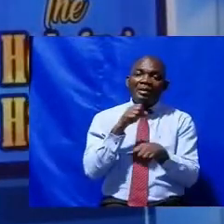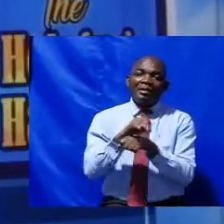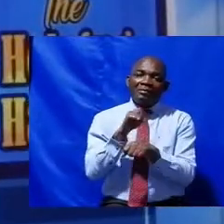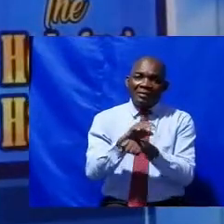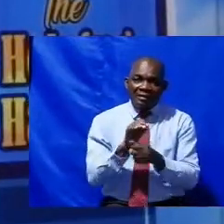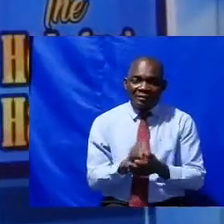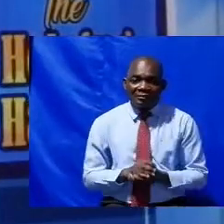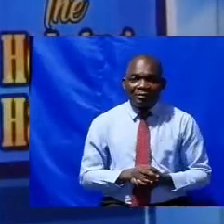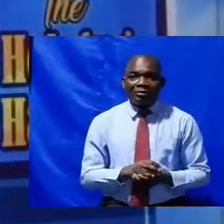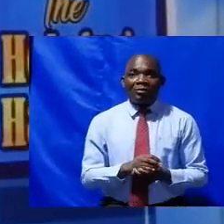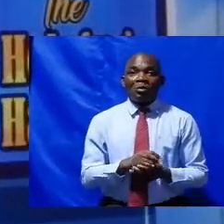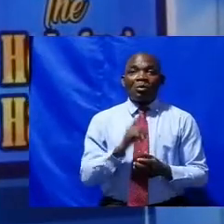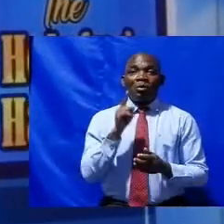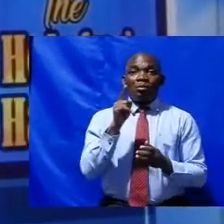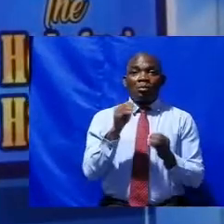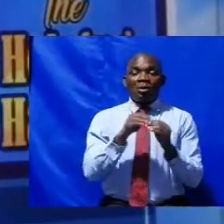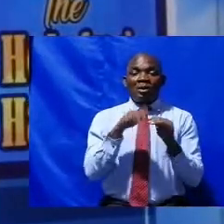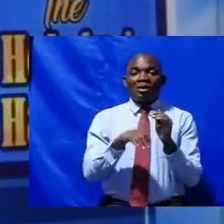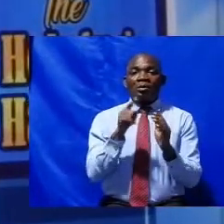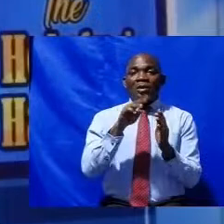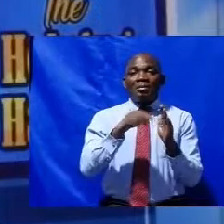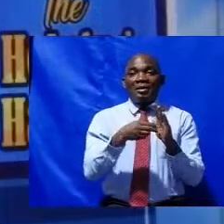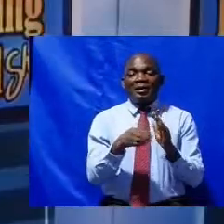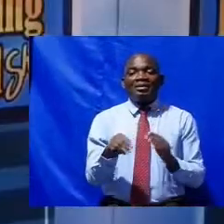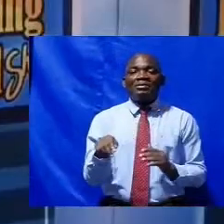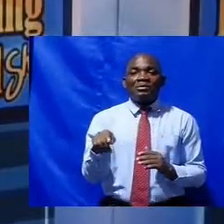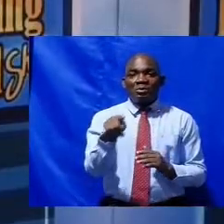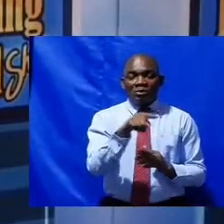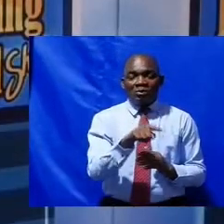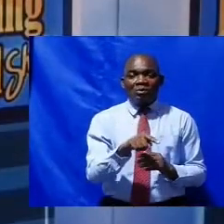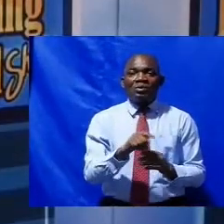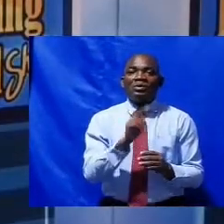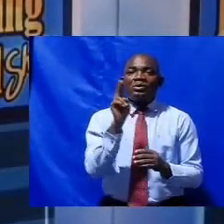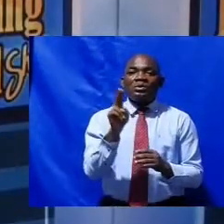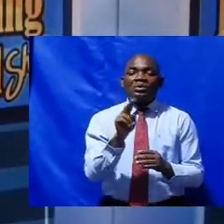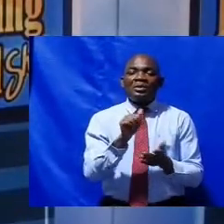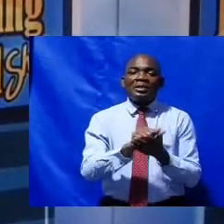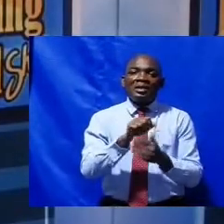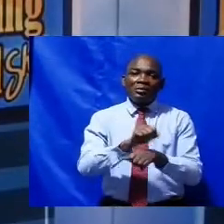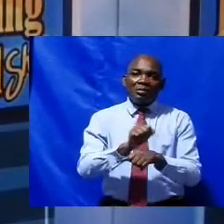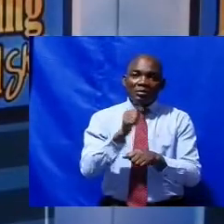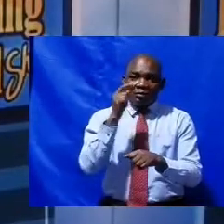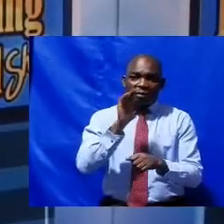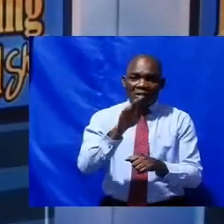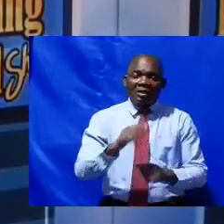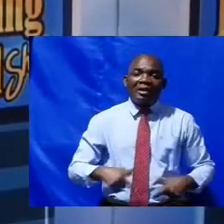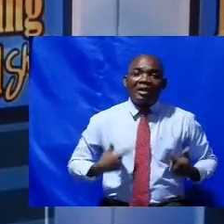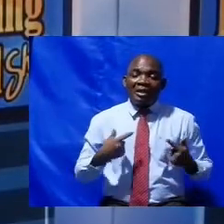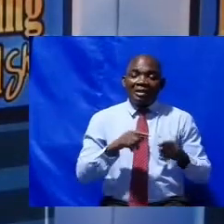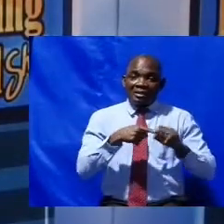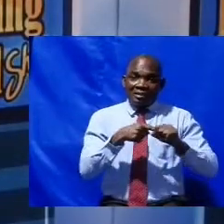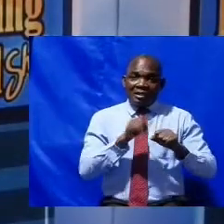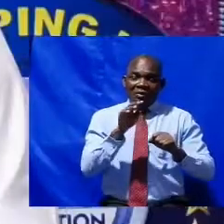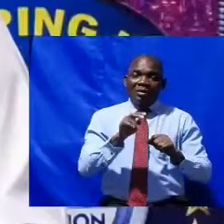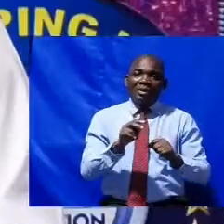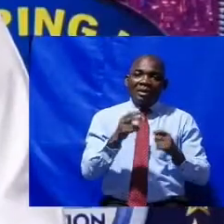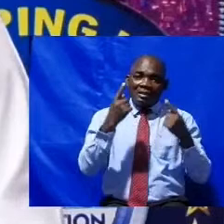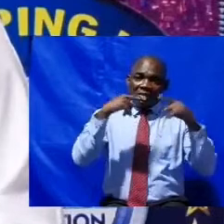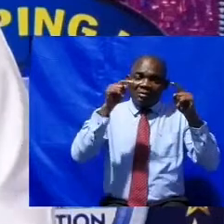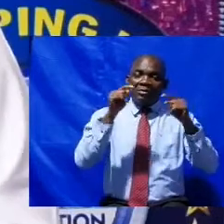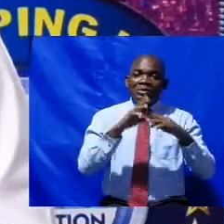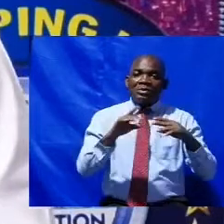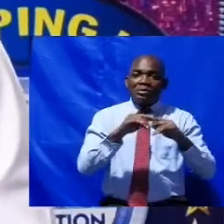me to give you this success tip, but it will take more than 60 seconds for you to put it to work in your life. So start your